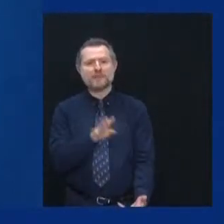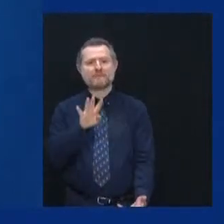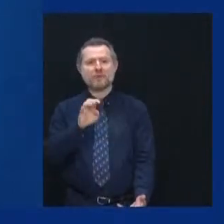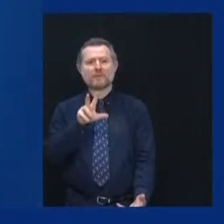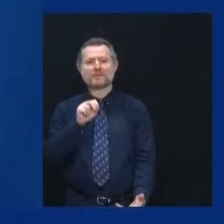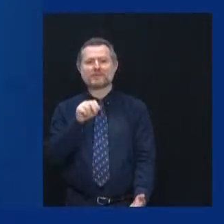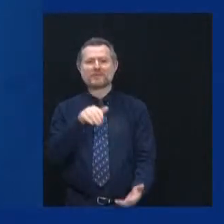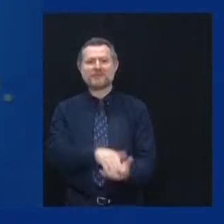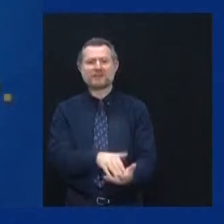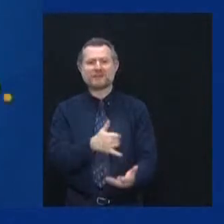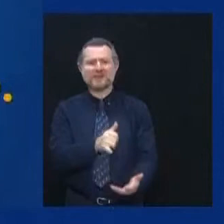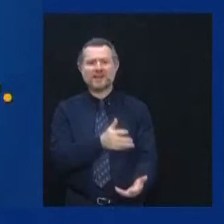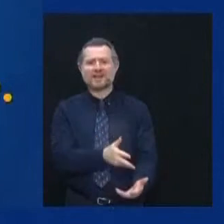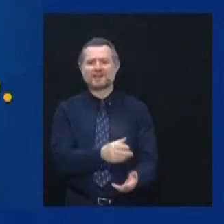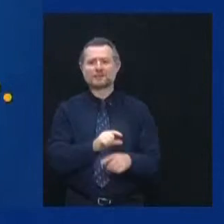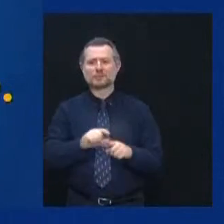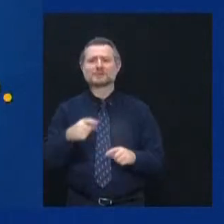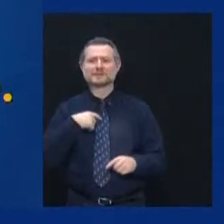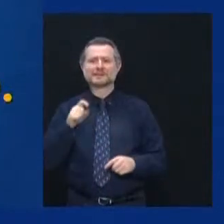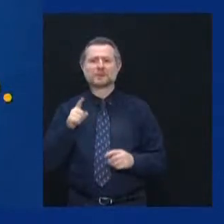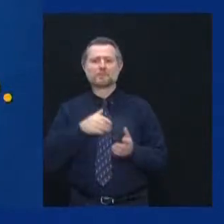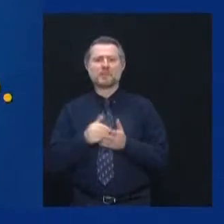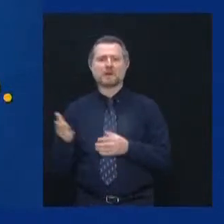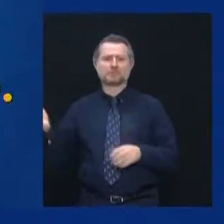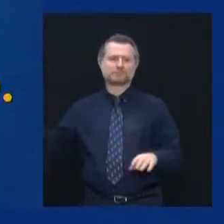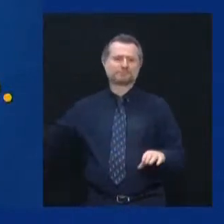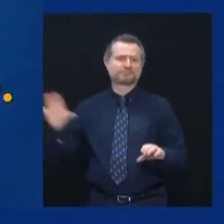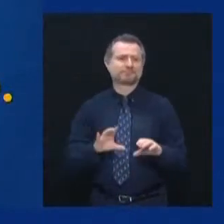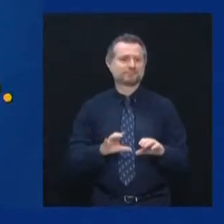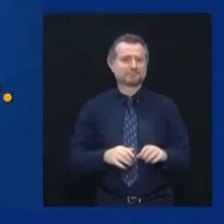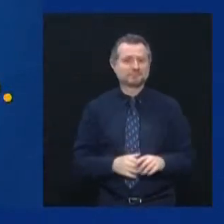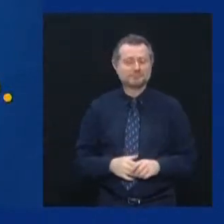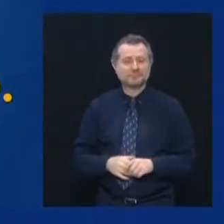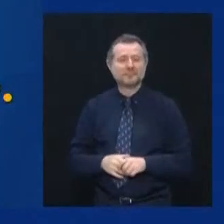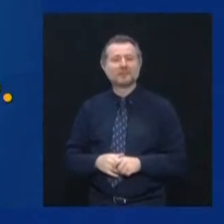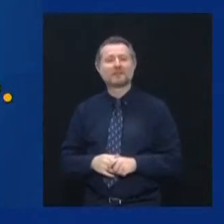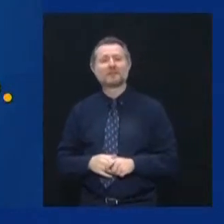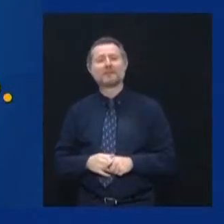just to take care of the healthcare workers. The